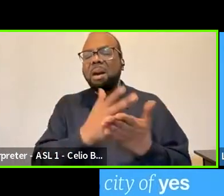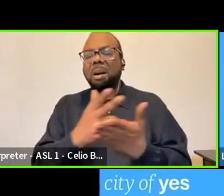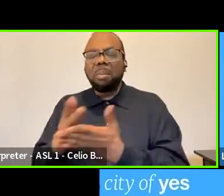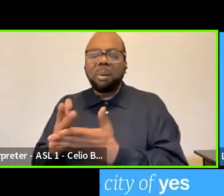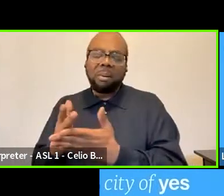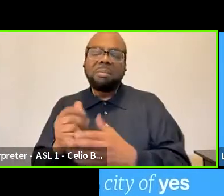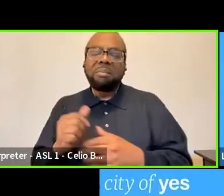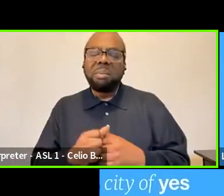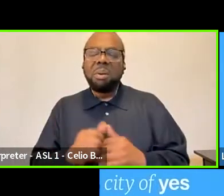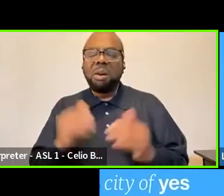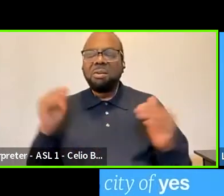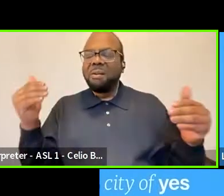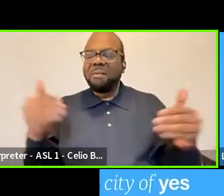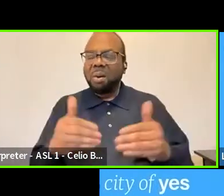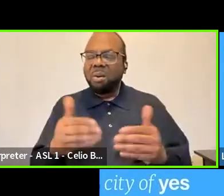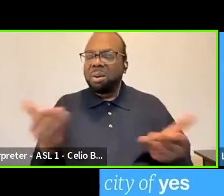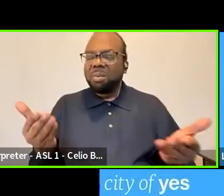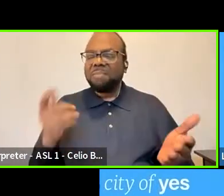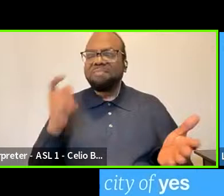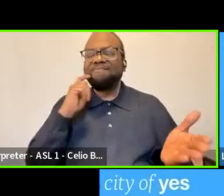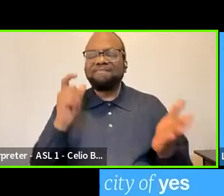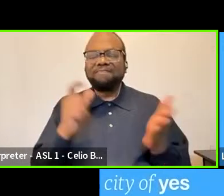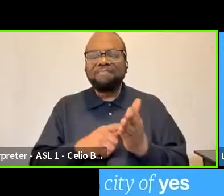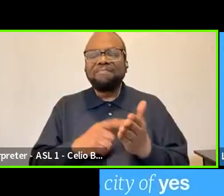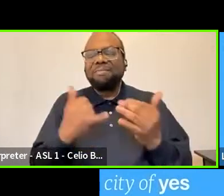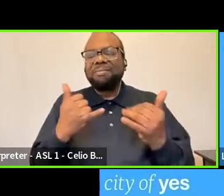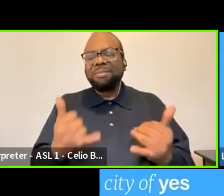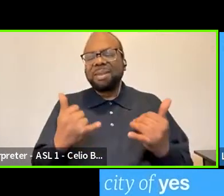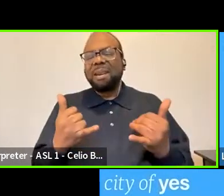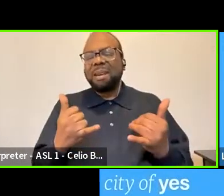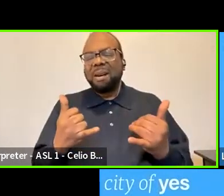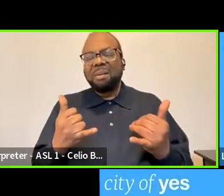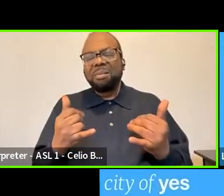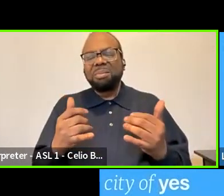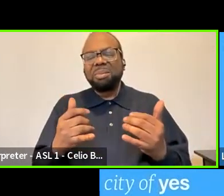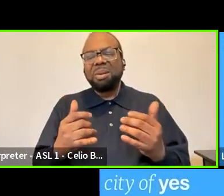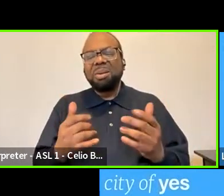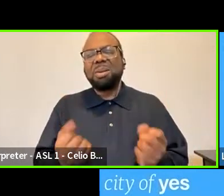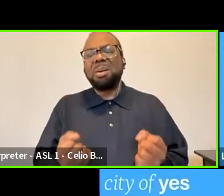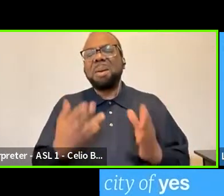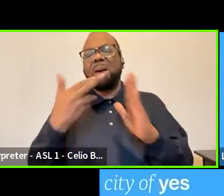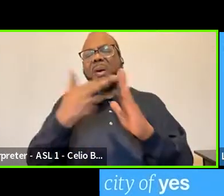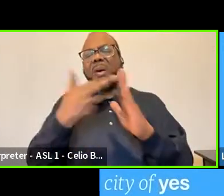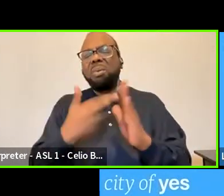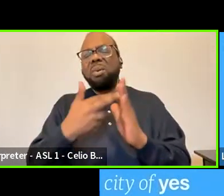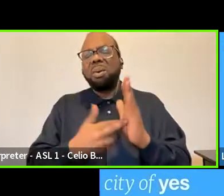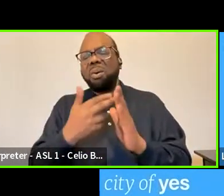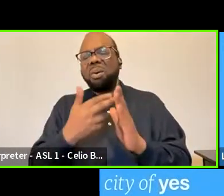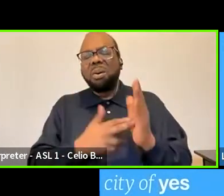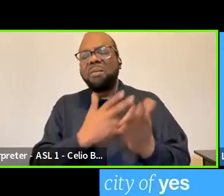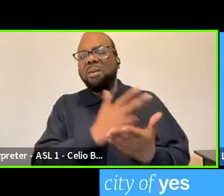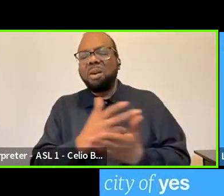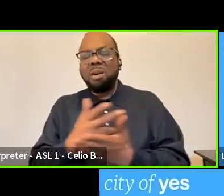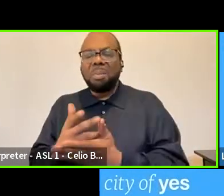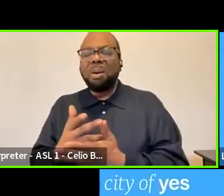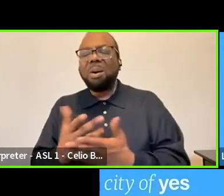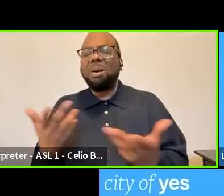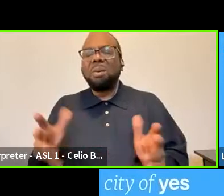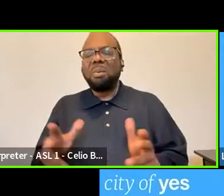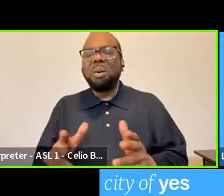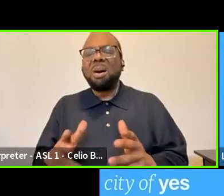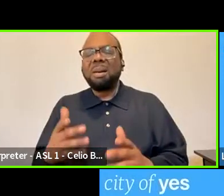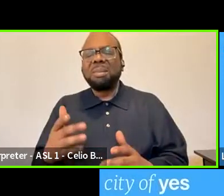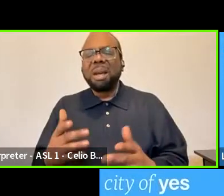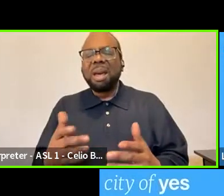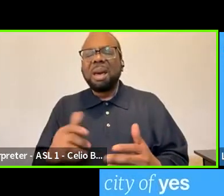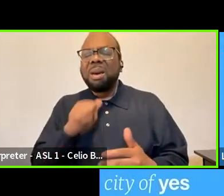And the focus here again is like recognizing that currently are over regulated parking mandates, um, have, are forcing a costly parking supply and